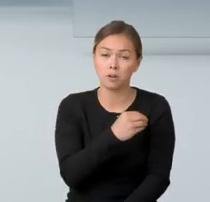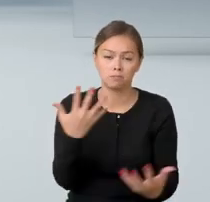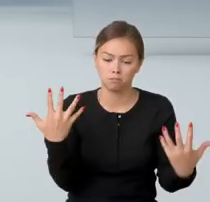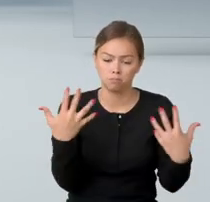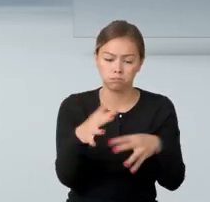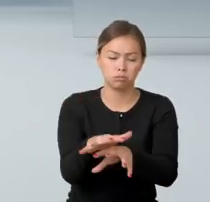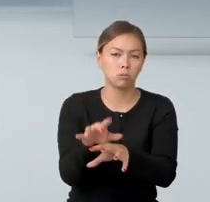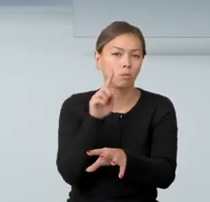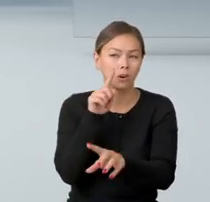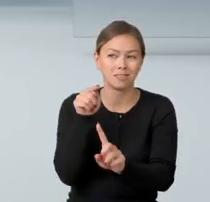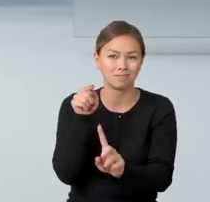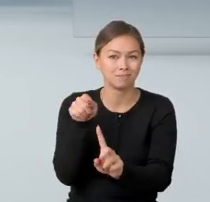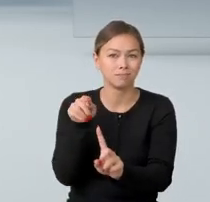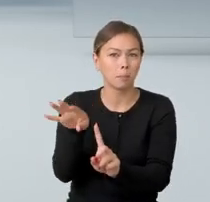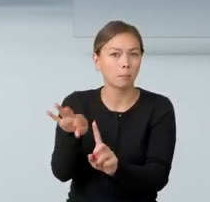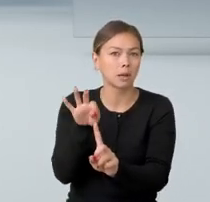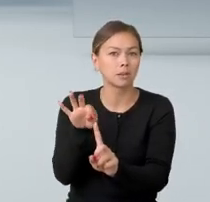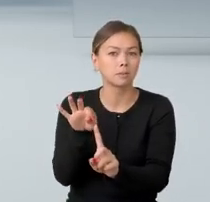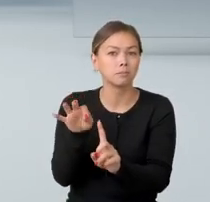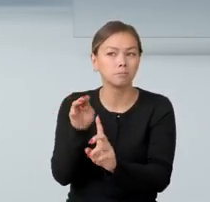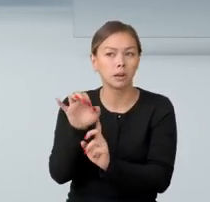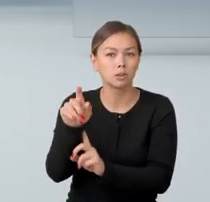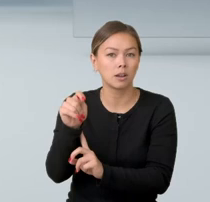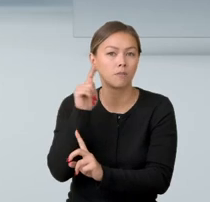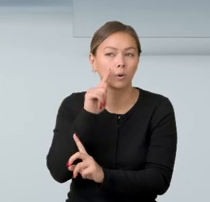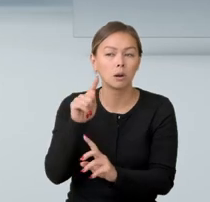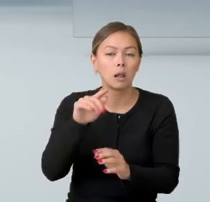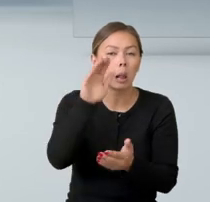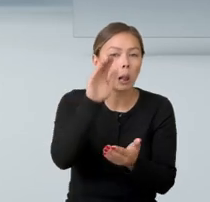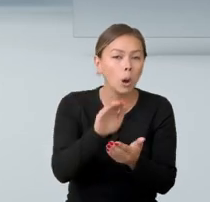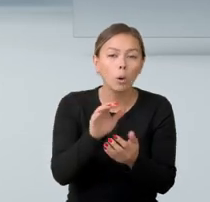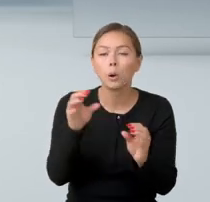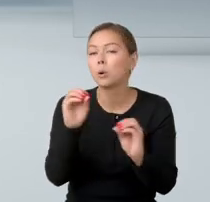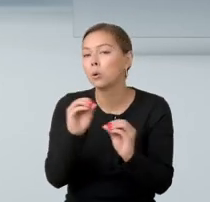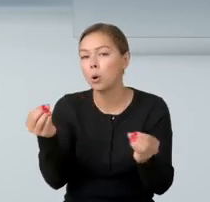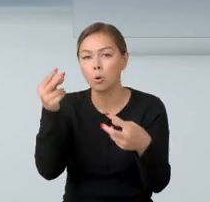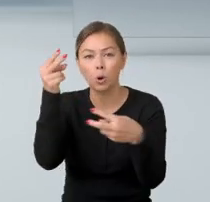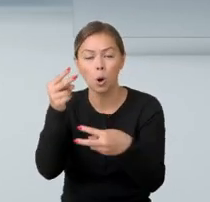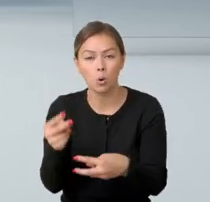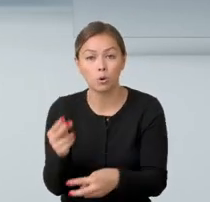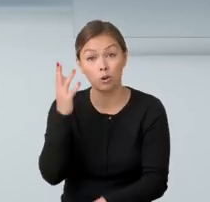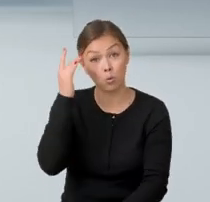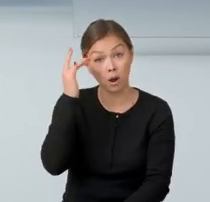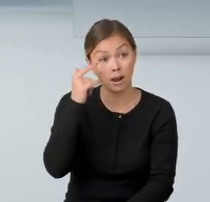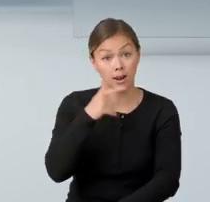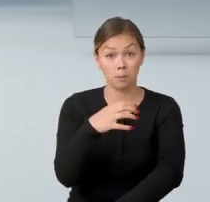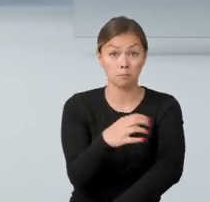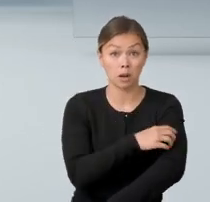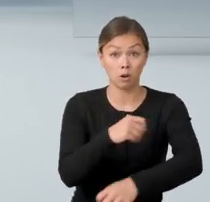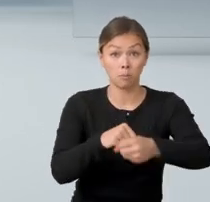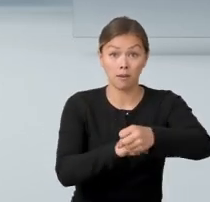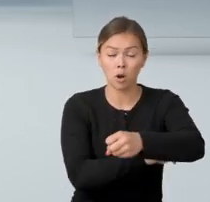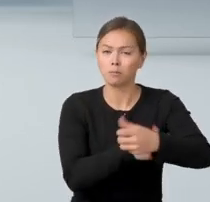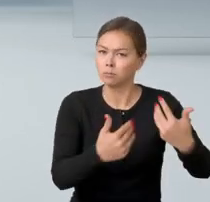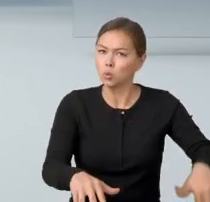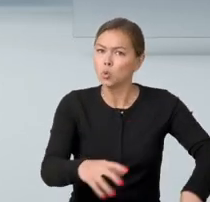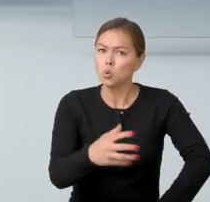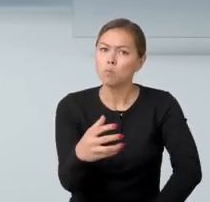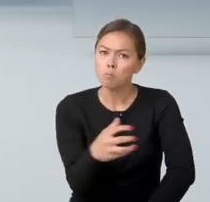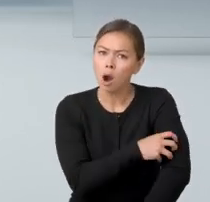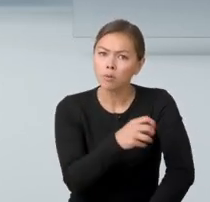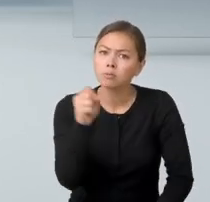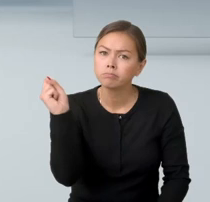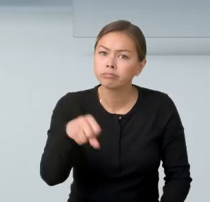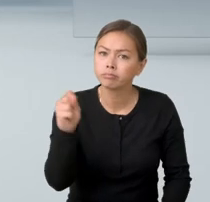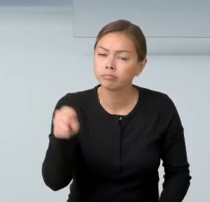Microsoft for this kind of low code no code solution because Power Platform itself it's powerful